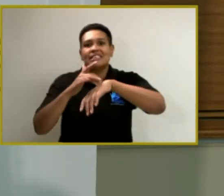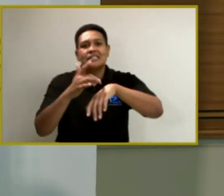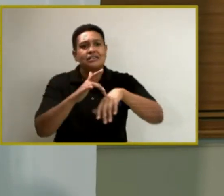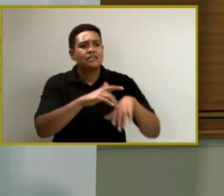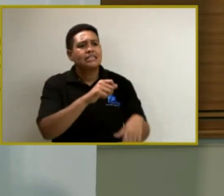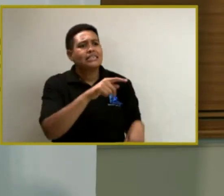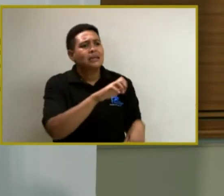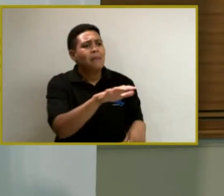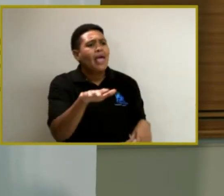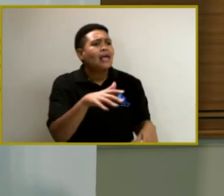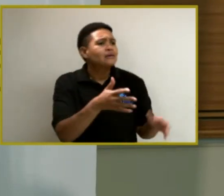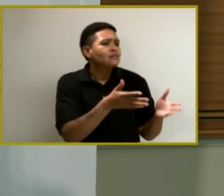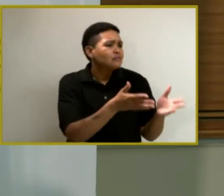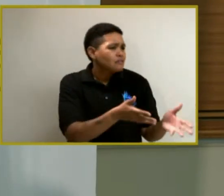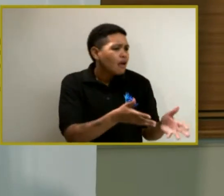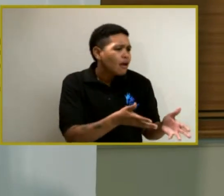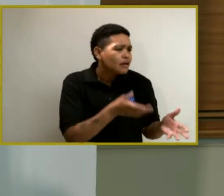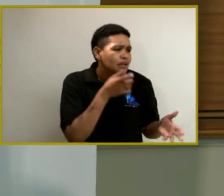not necessarily